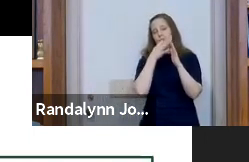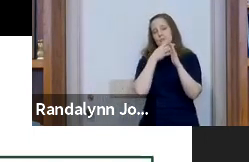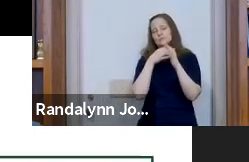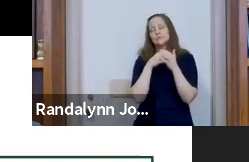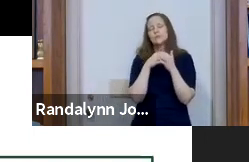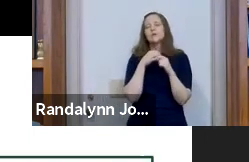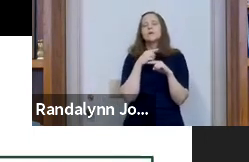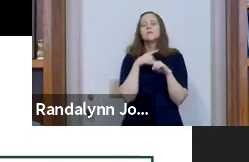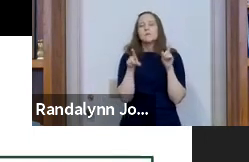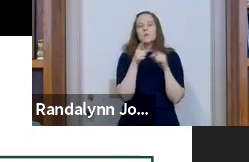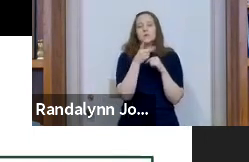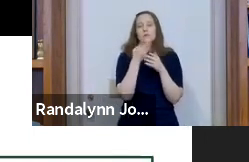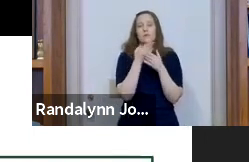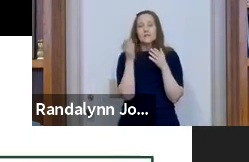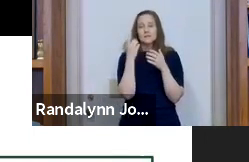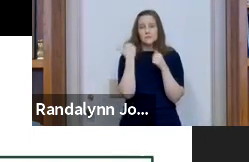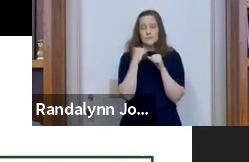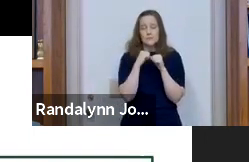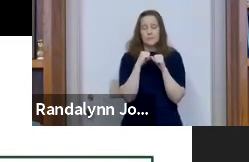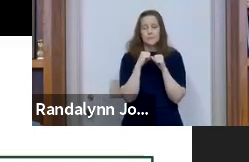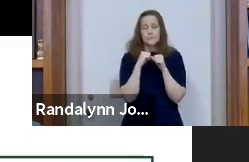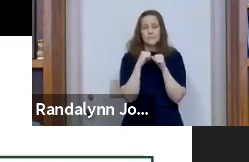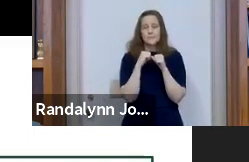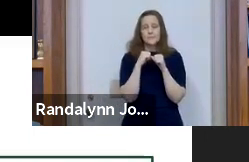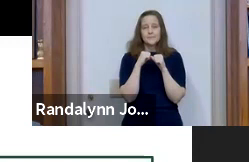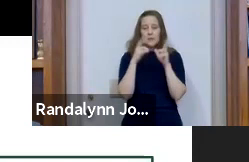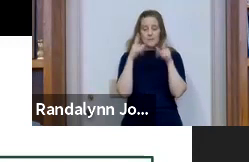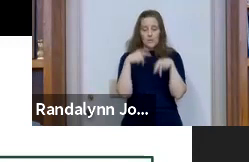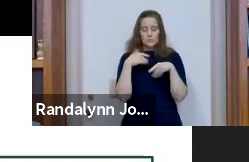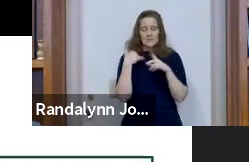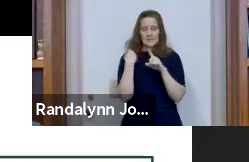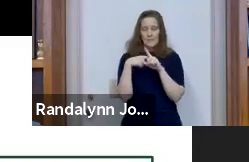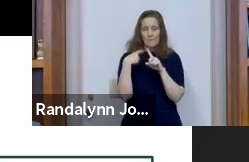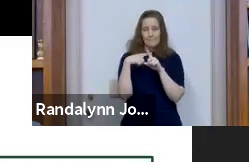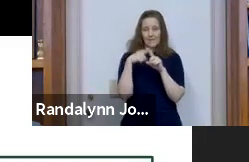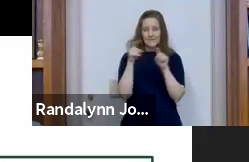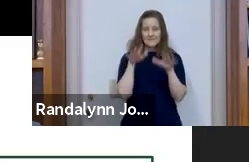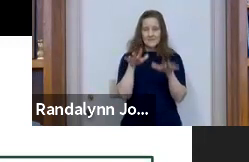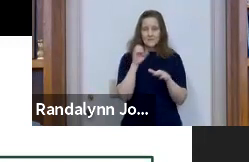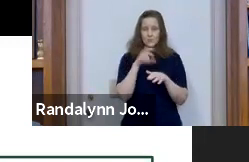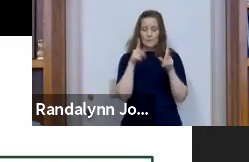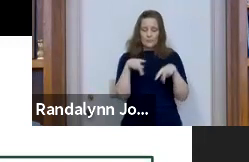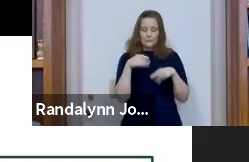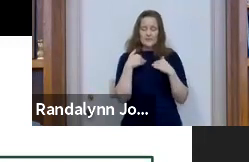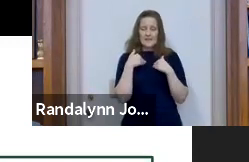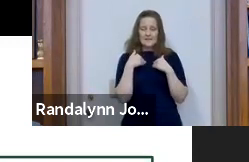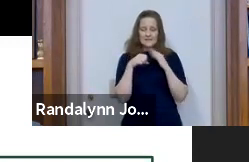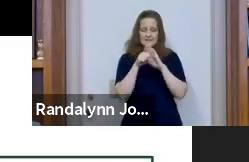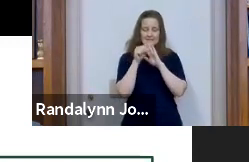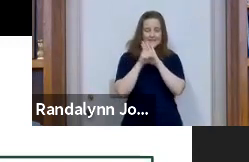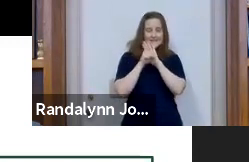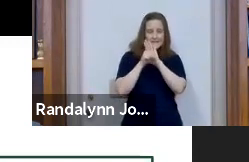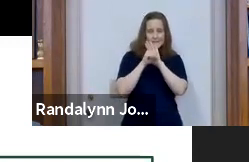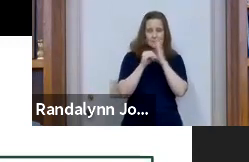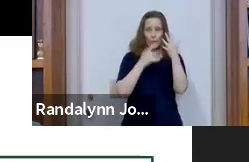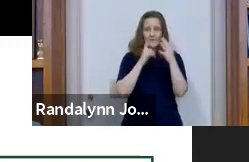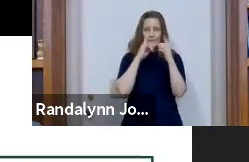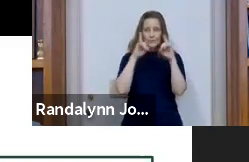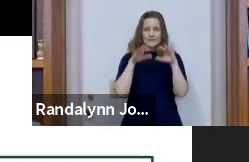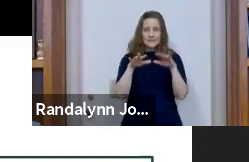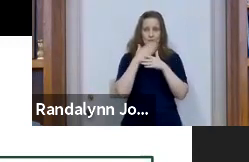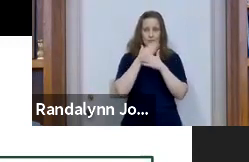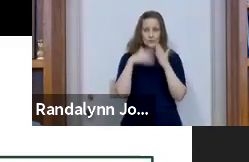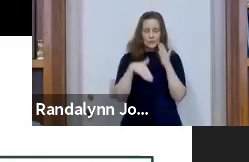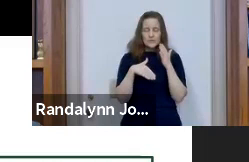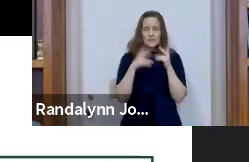a couple of things here to keep in mind. If someone has a positive test or if someone has symptoms and they're waiting on test results, those folks are